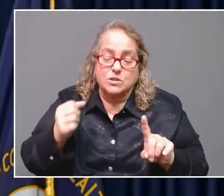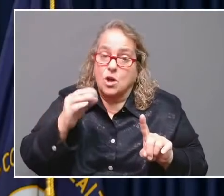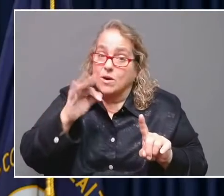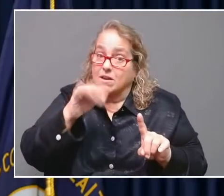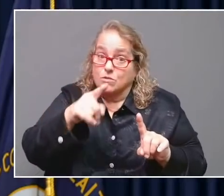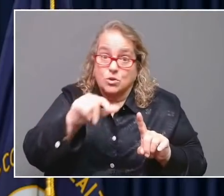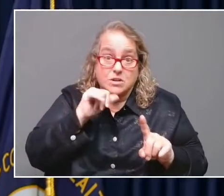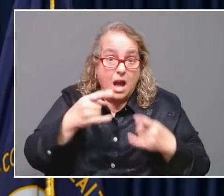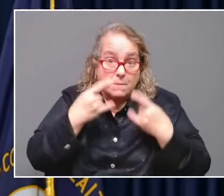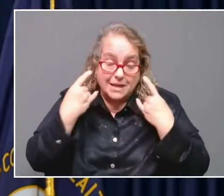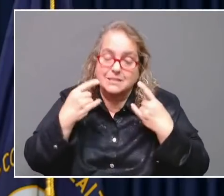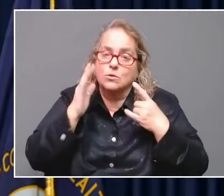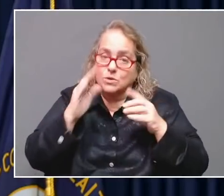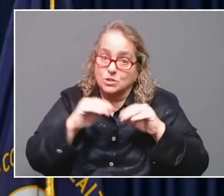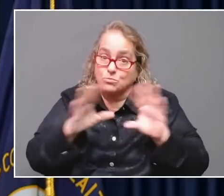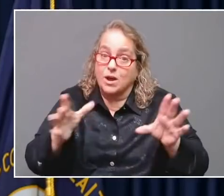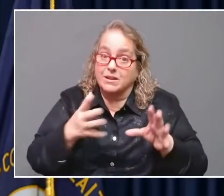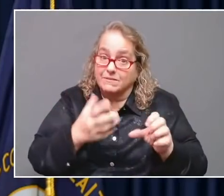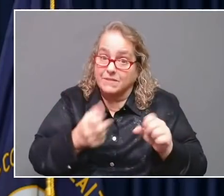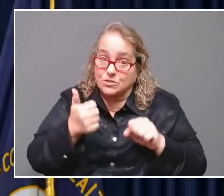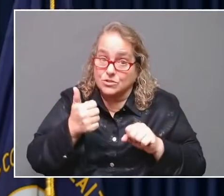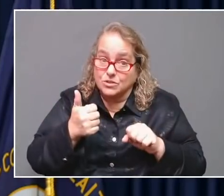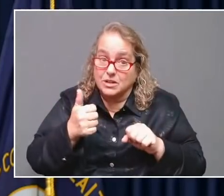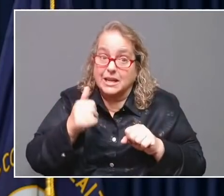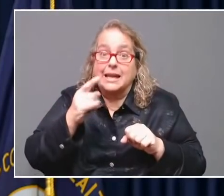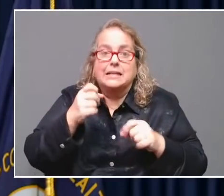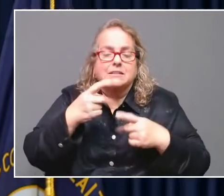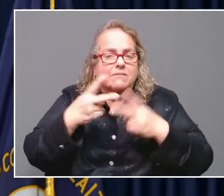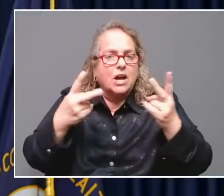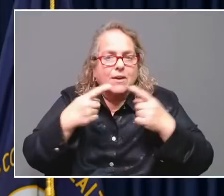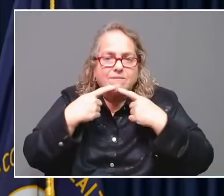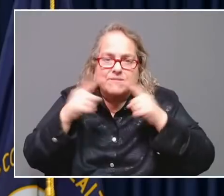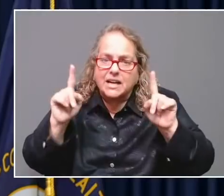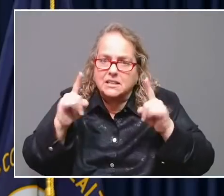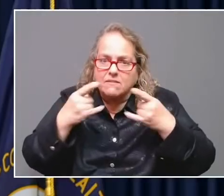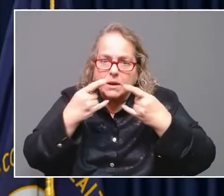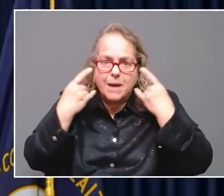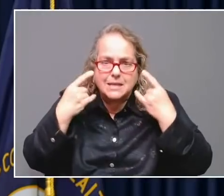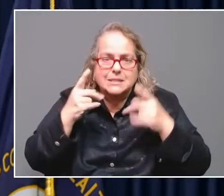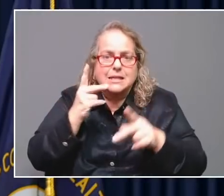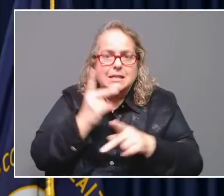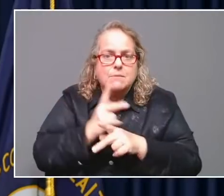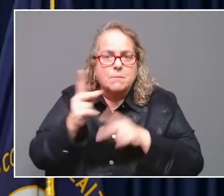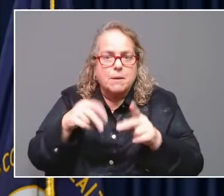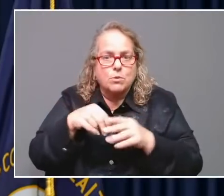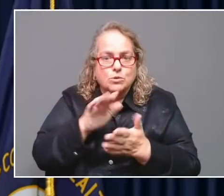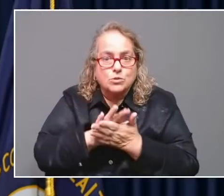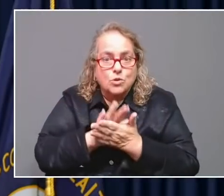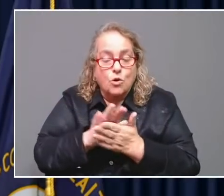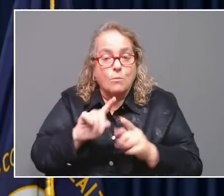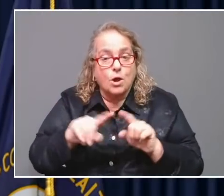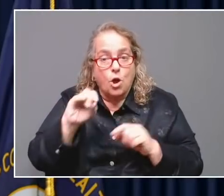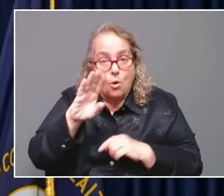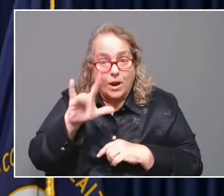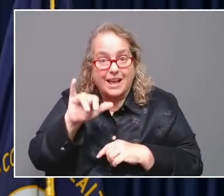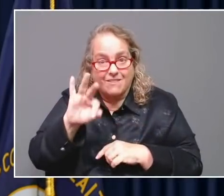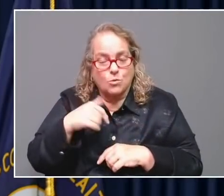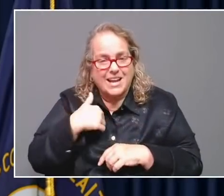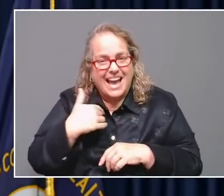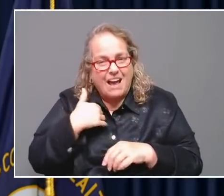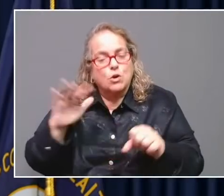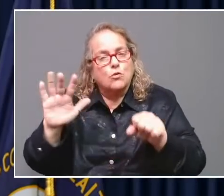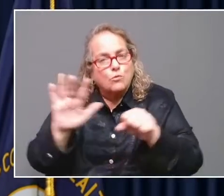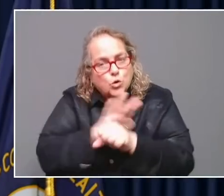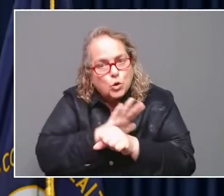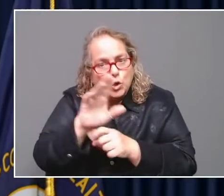much faster. That is an effective program. It is keeping more people in school, but only if we have universal masking. And this isn't me